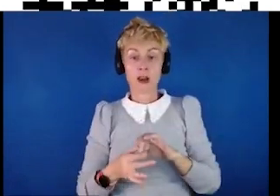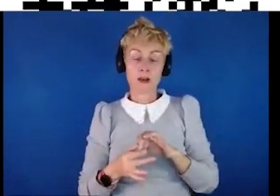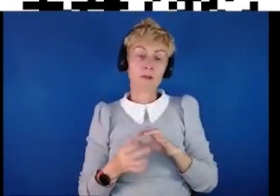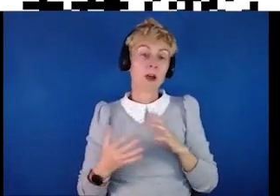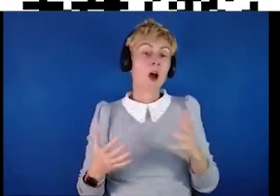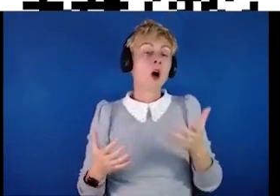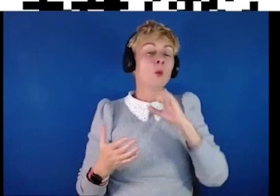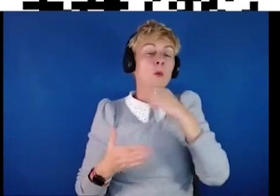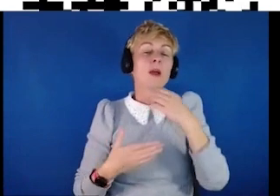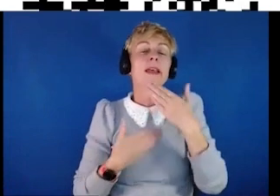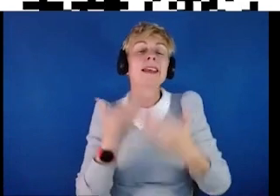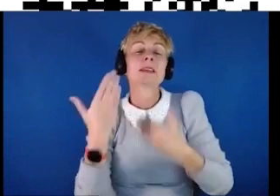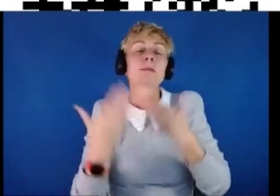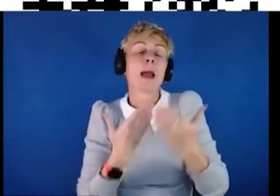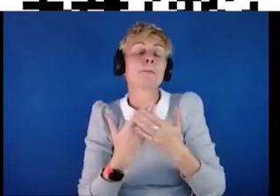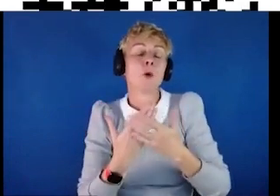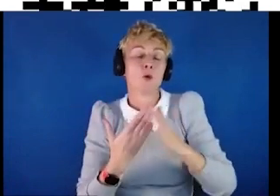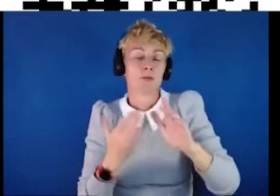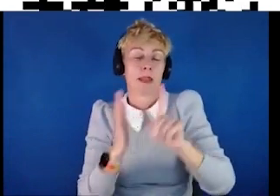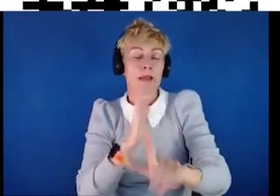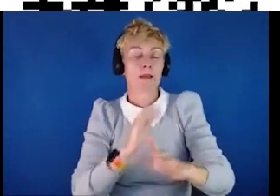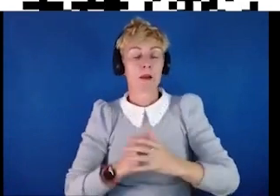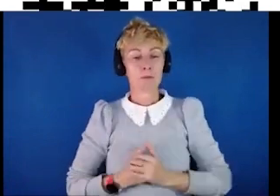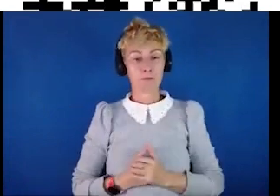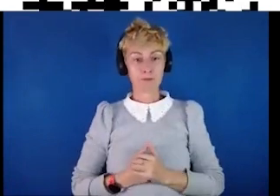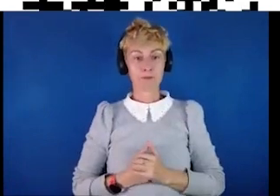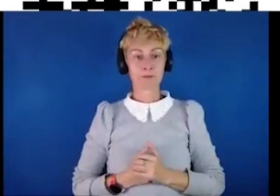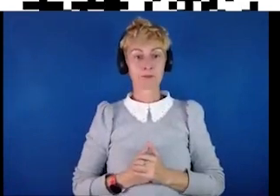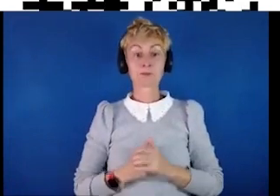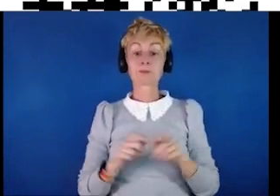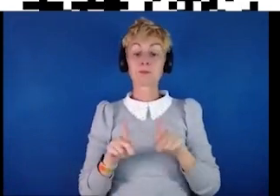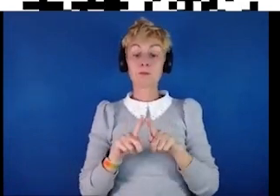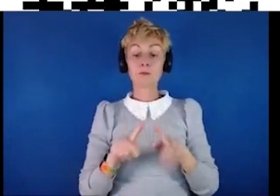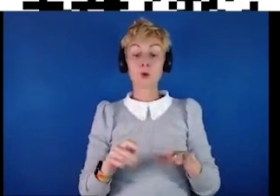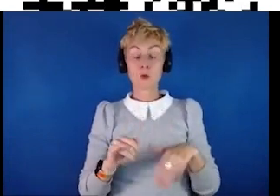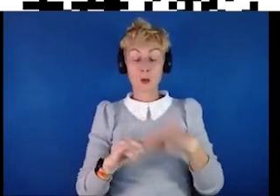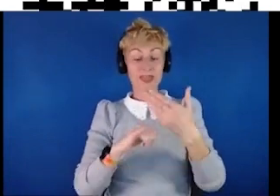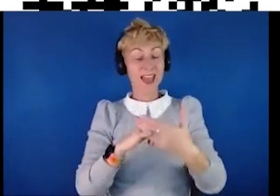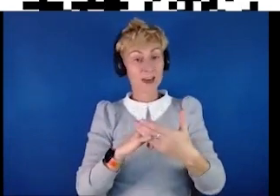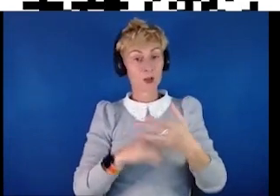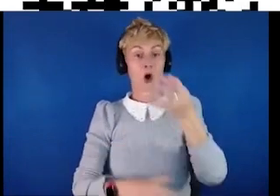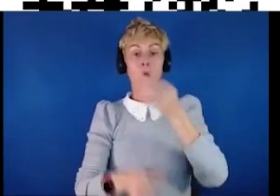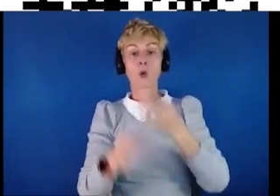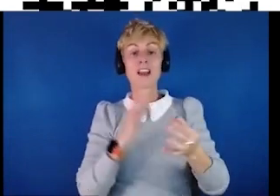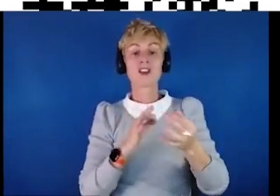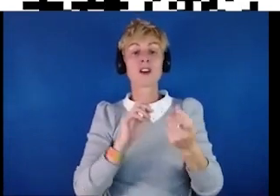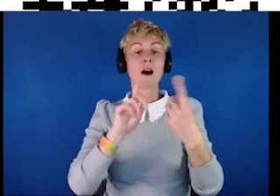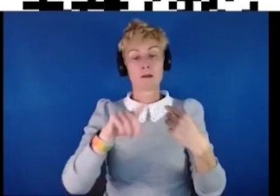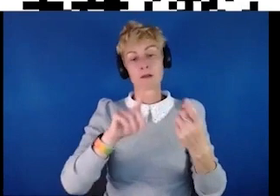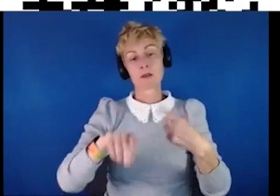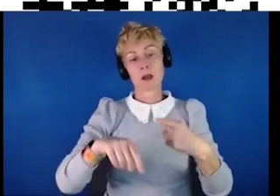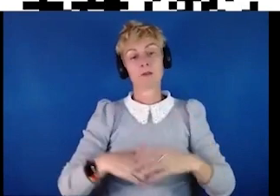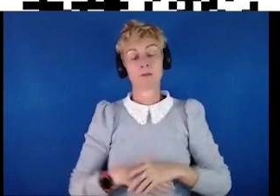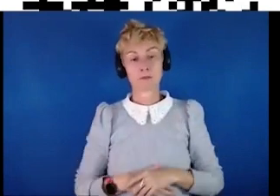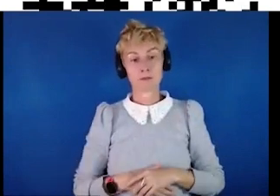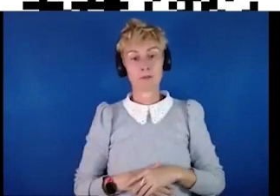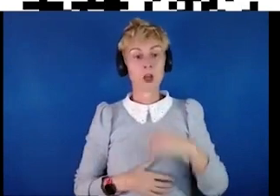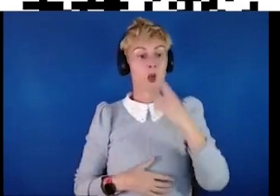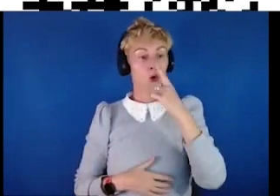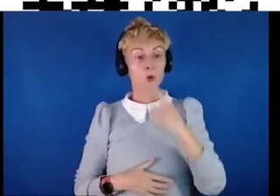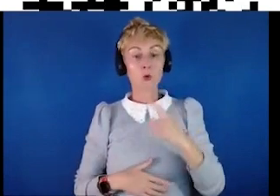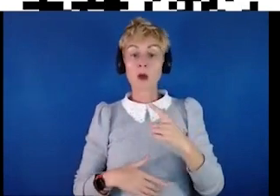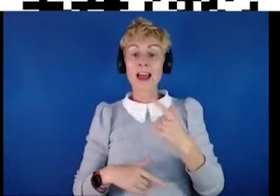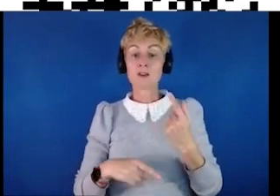guidance when we use that tool very shortly. And a bit later on, we'll have an opportunity for a Q&A. Questions can be submitted